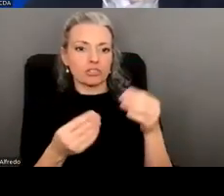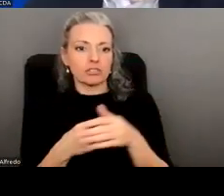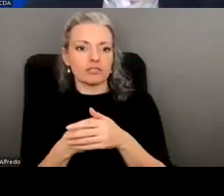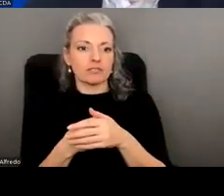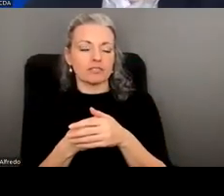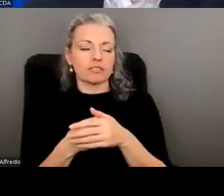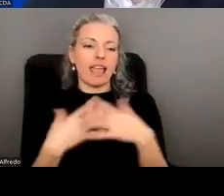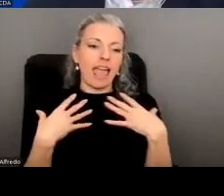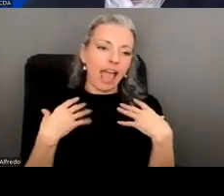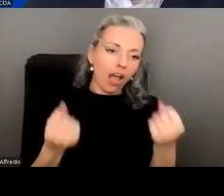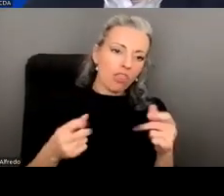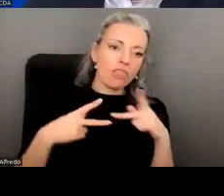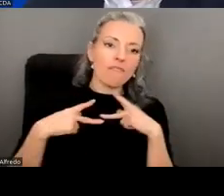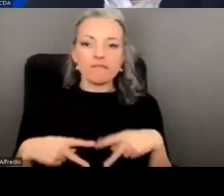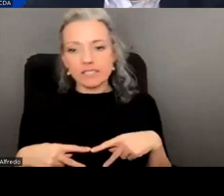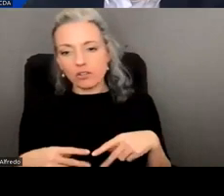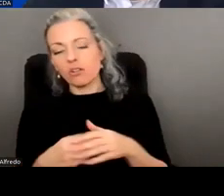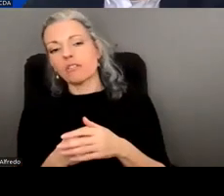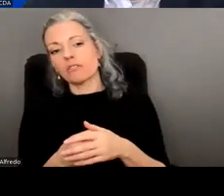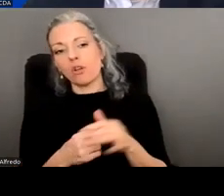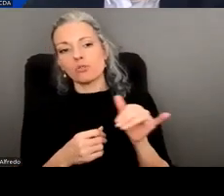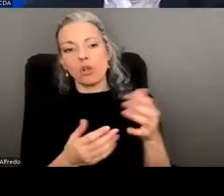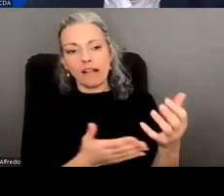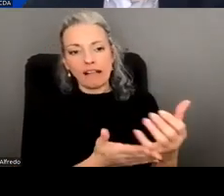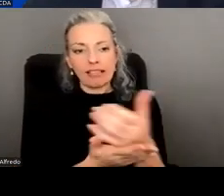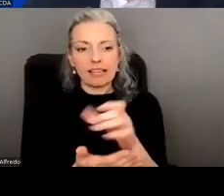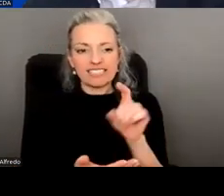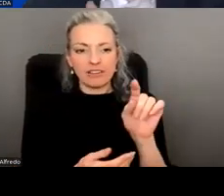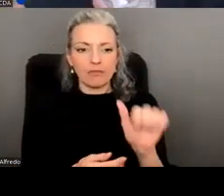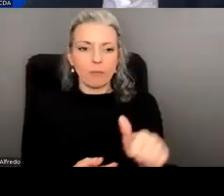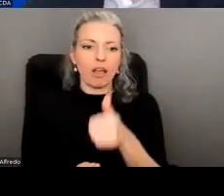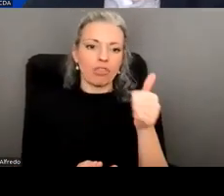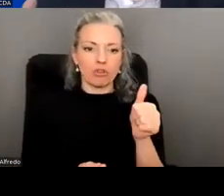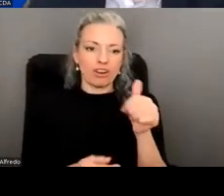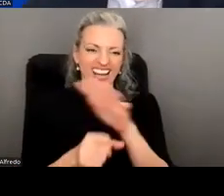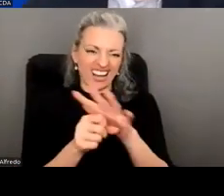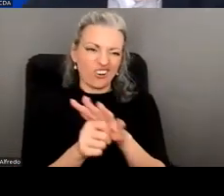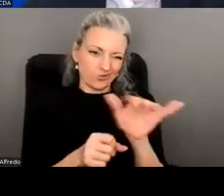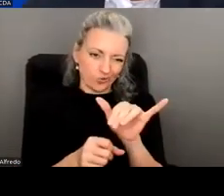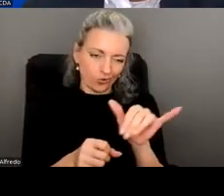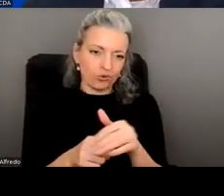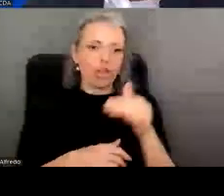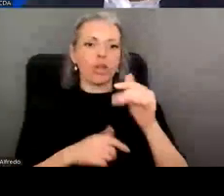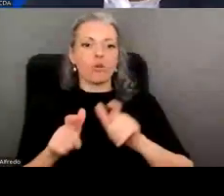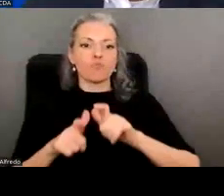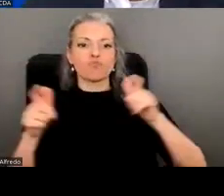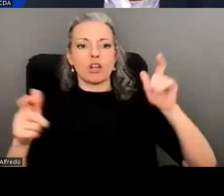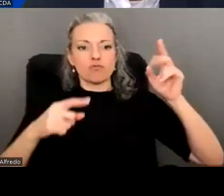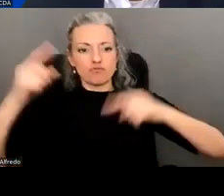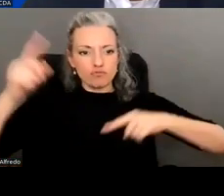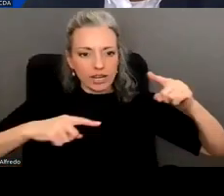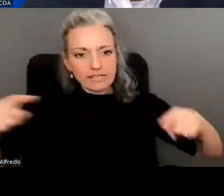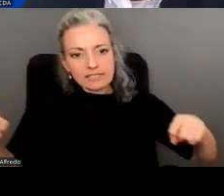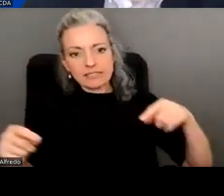and physical health. We'll, of course, collect demographic data from survey respondents as well. So wide-ranging surveys, we estimate that will take about 20 to 25 minutes